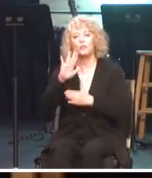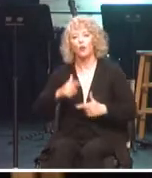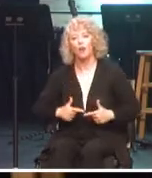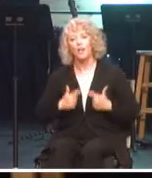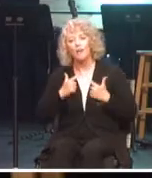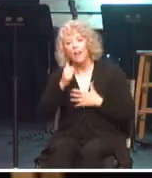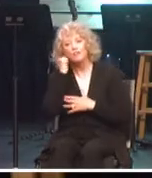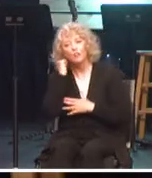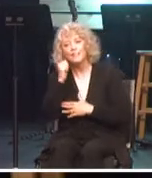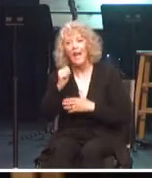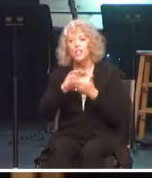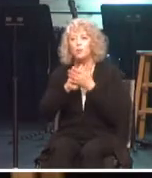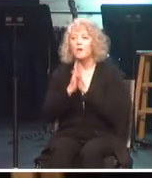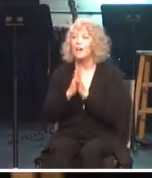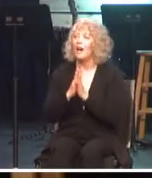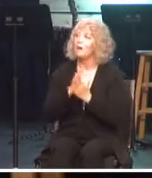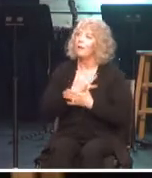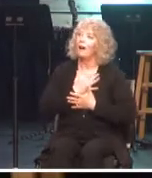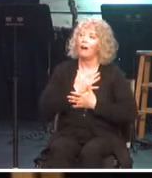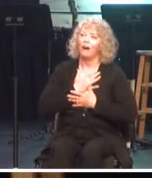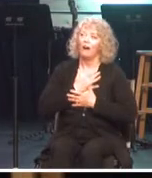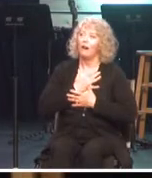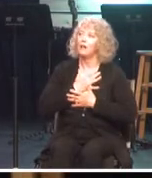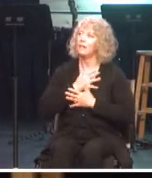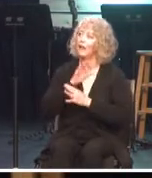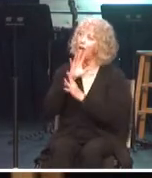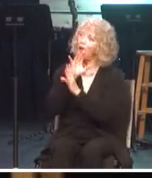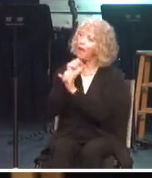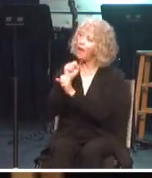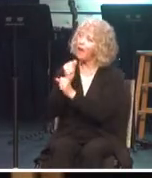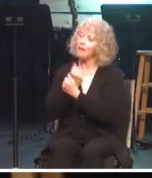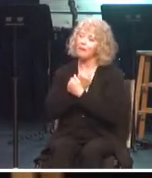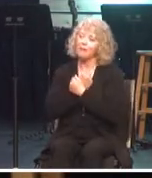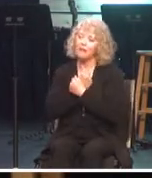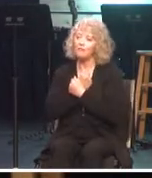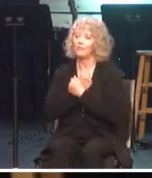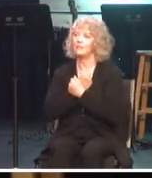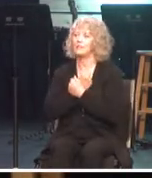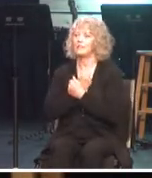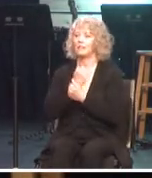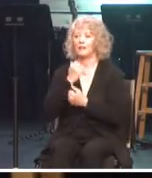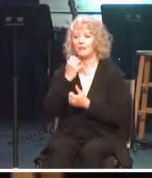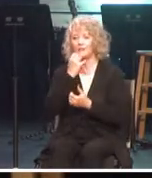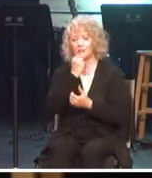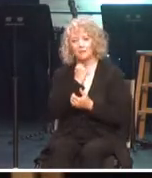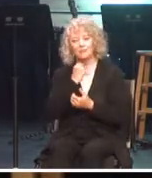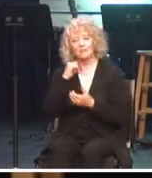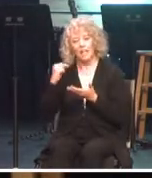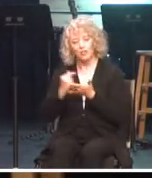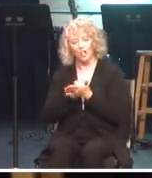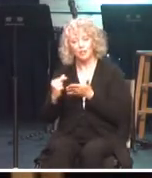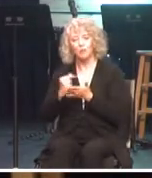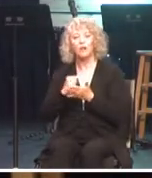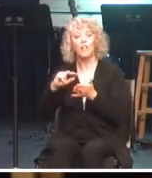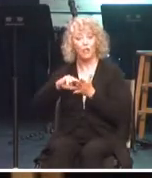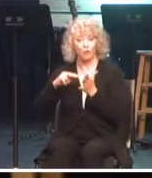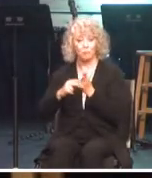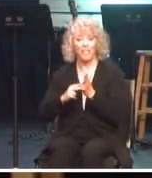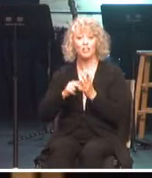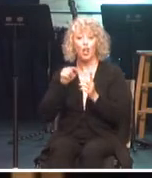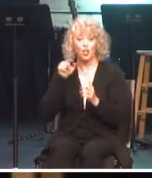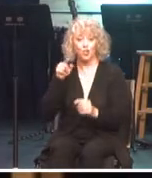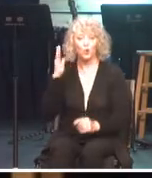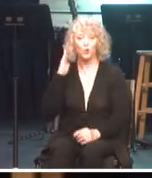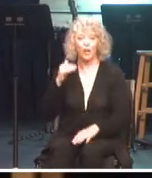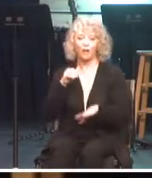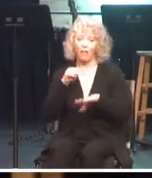the more you grow in your love for the gospel daily, the more you remind yourself of it daily,